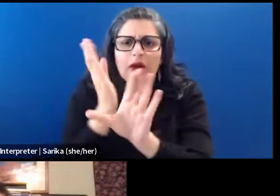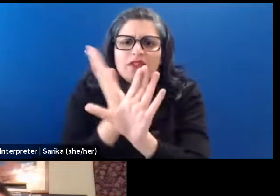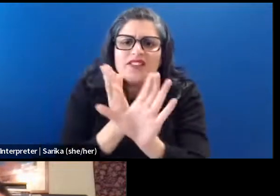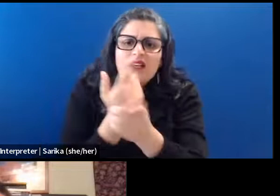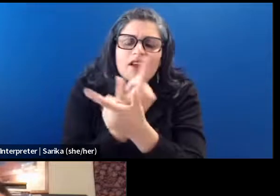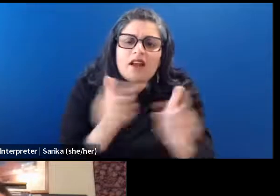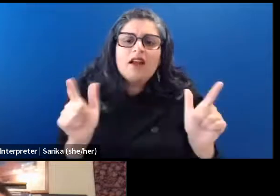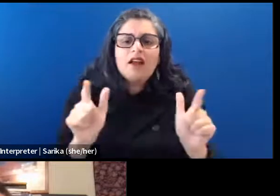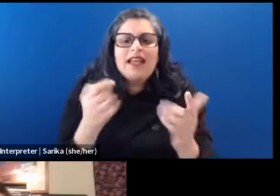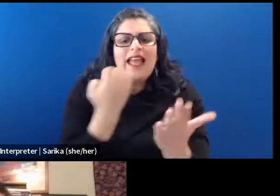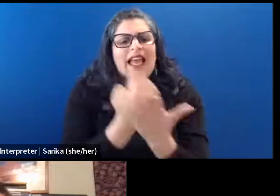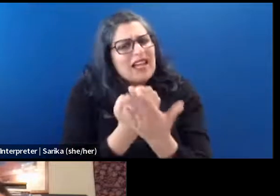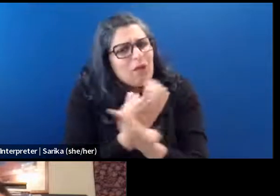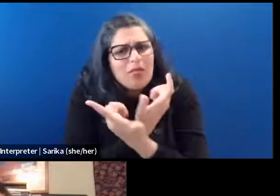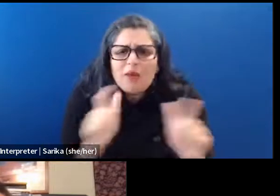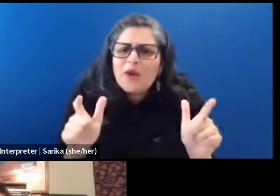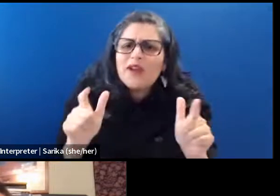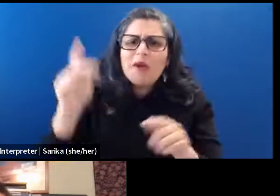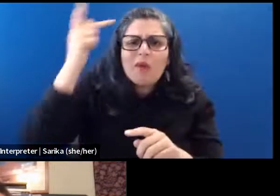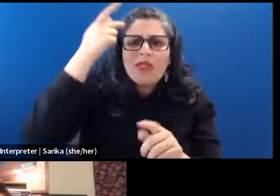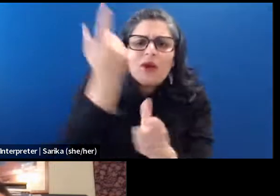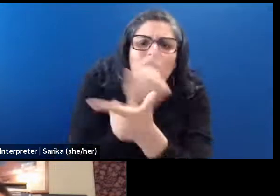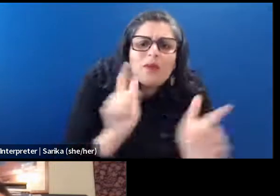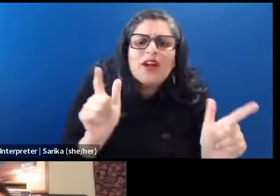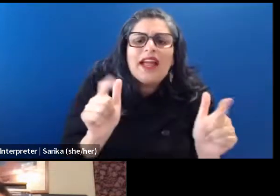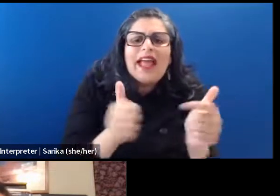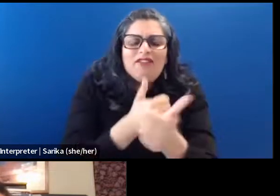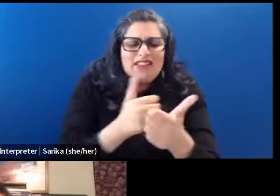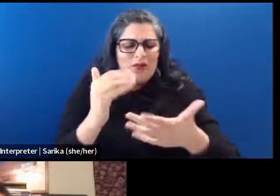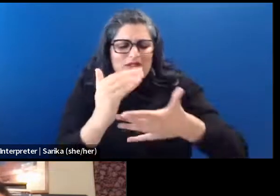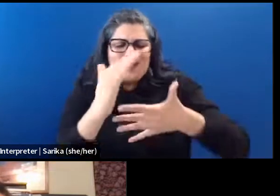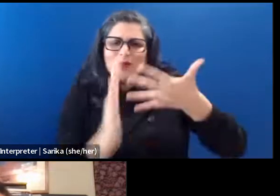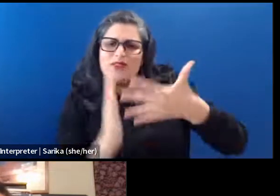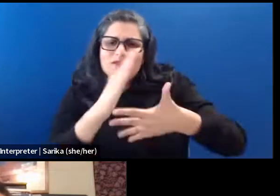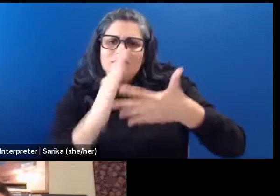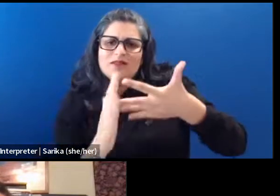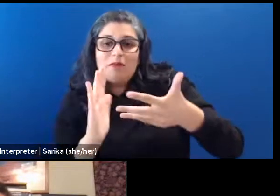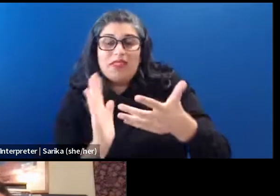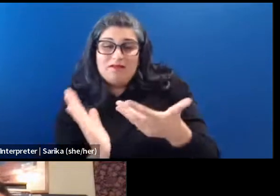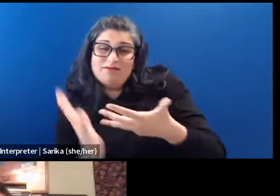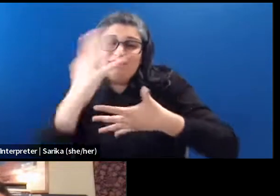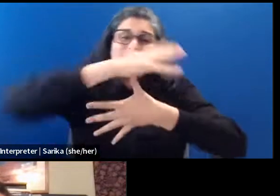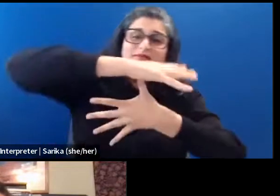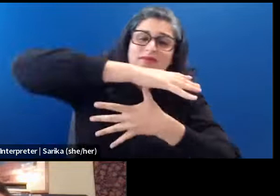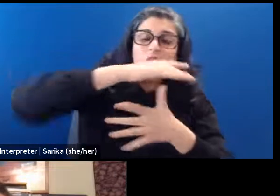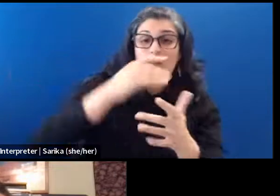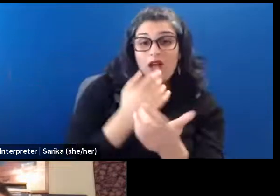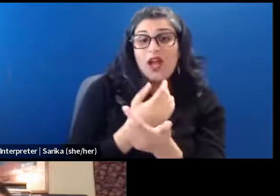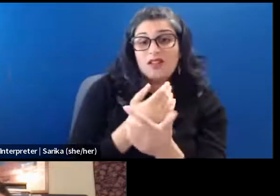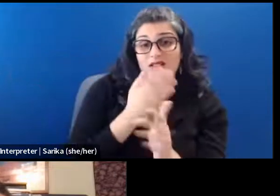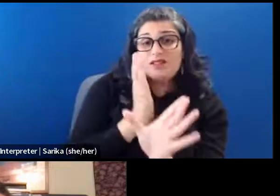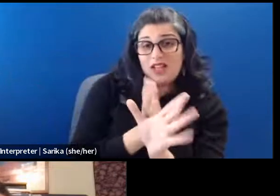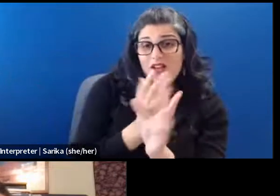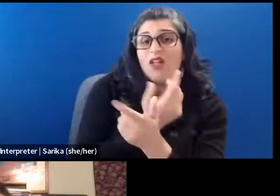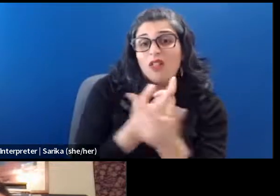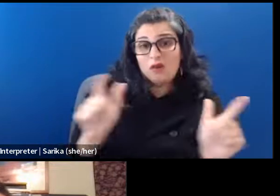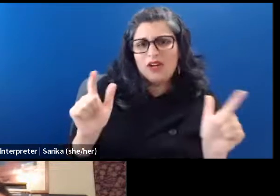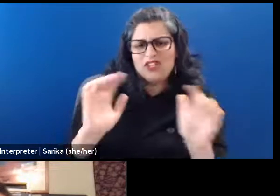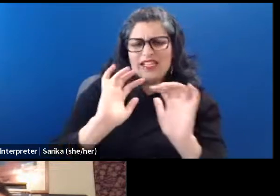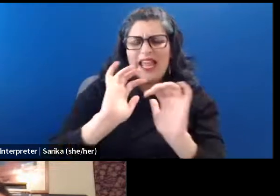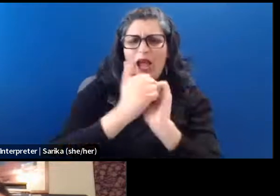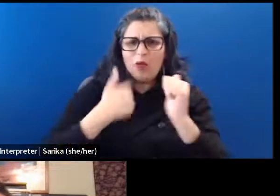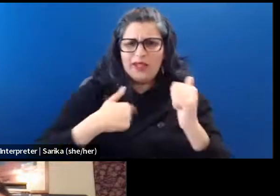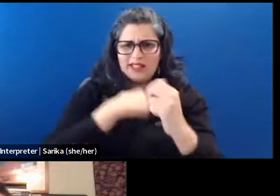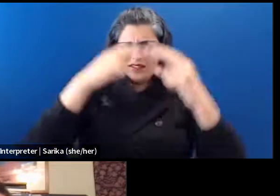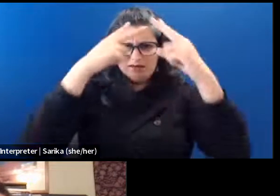economic liberation, political liberation, all of that was really secondary. He was really focused on how we think about ourselves. And I